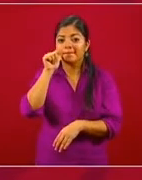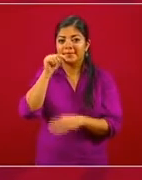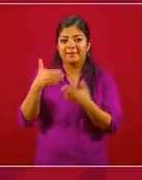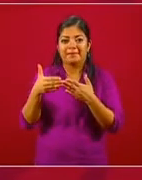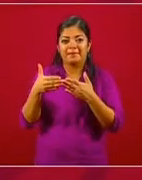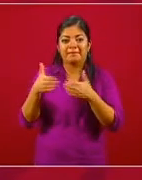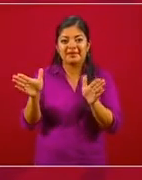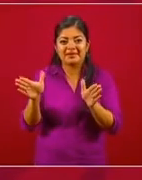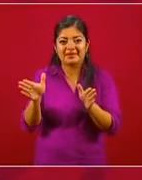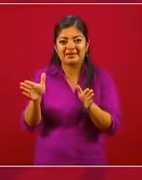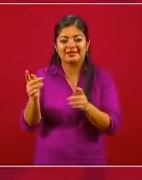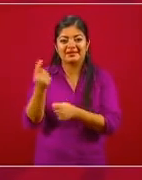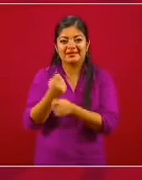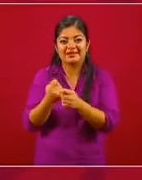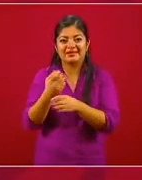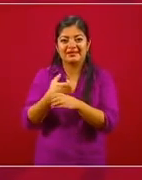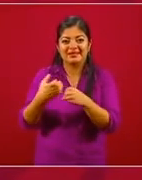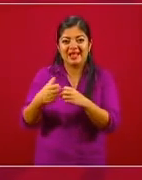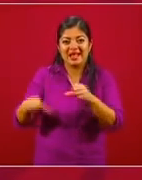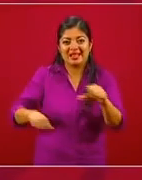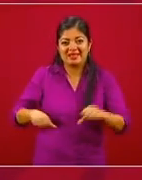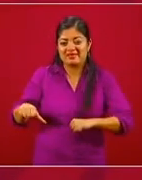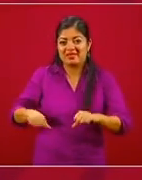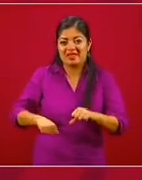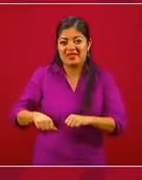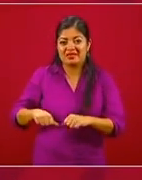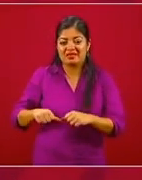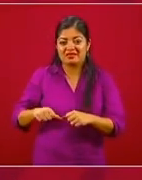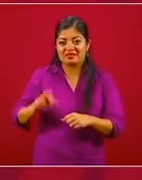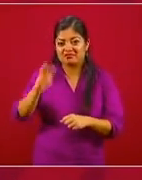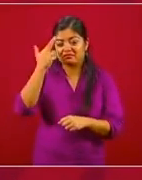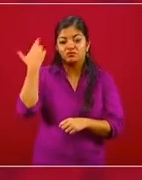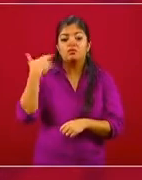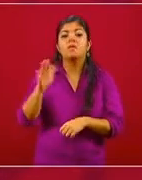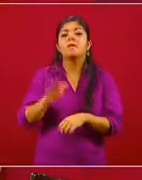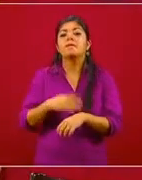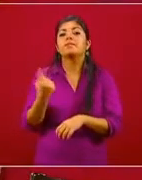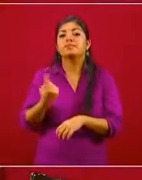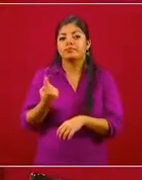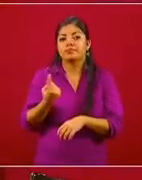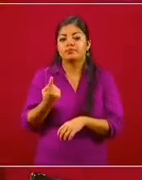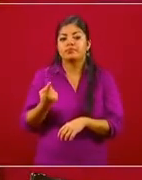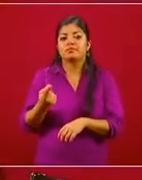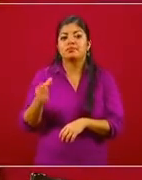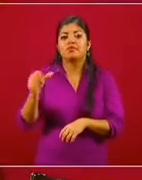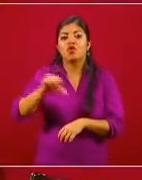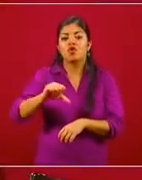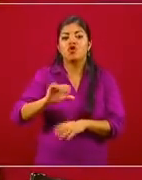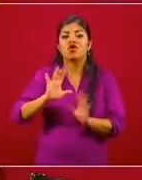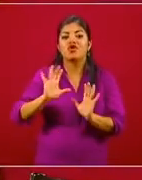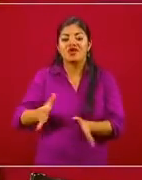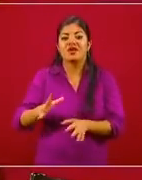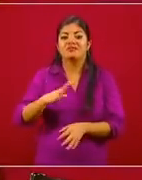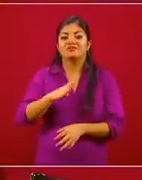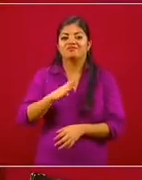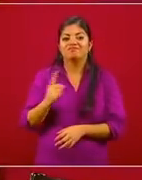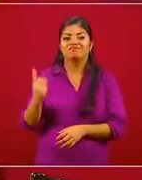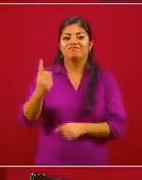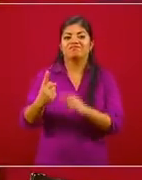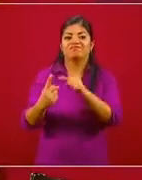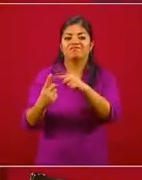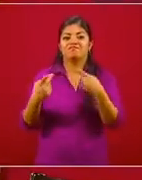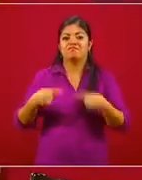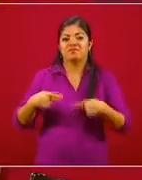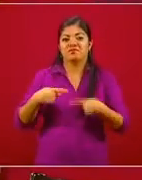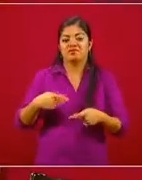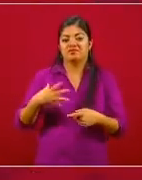I'm just receiving, one case has been detected, one case has been registered. So please, everyone in Copala and in